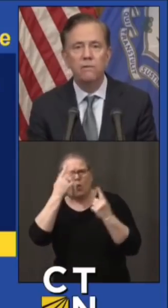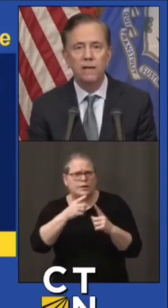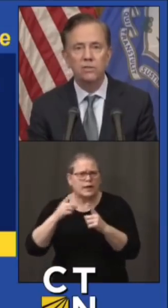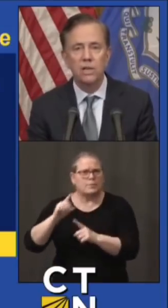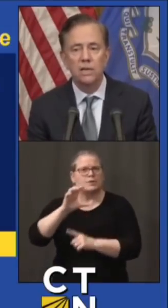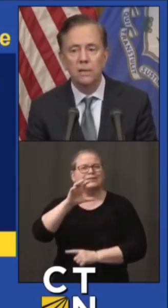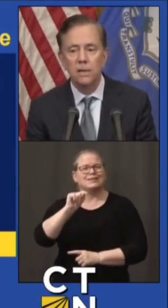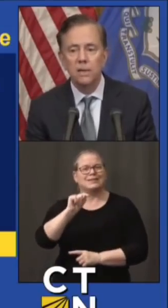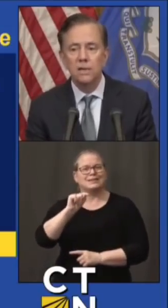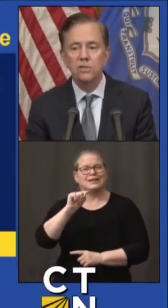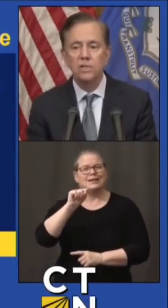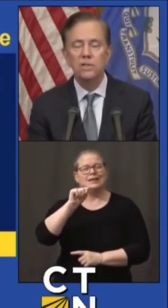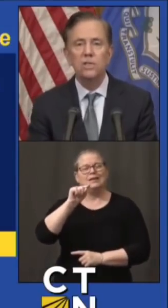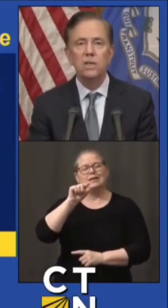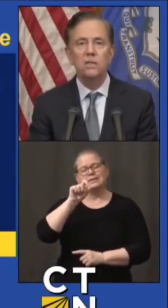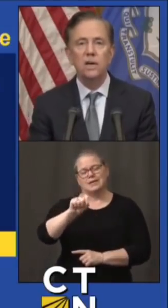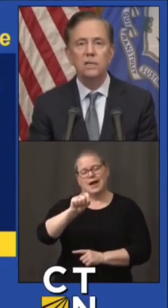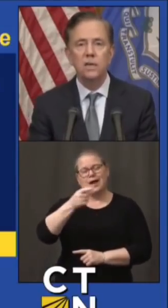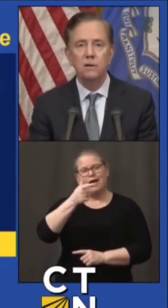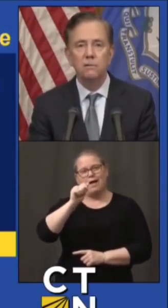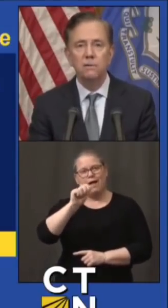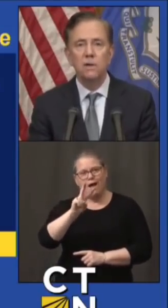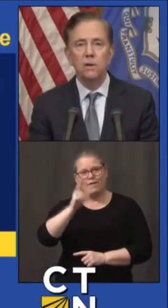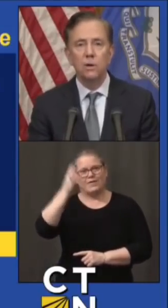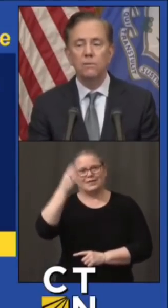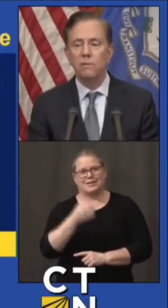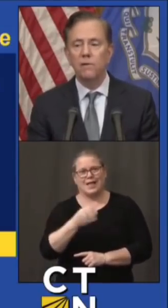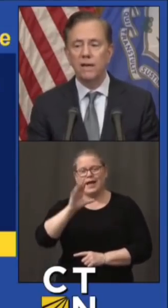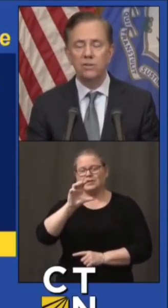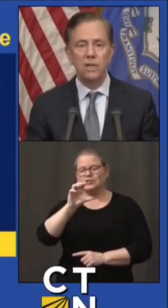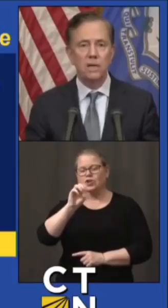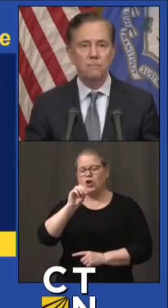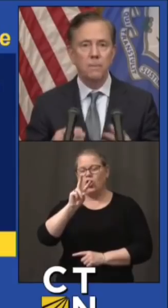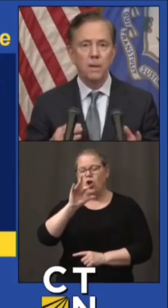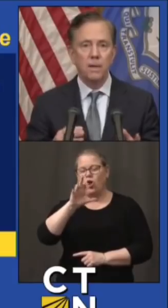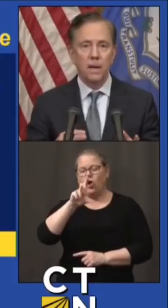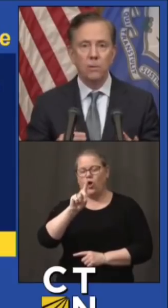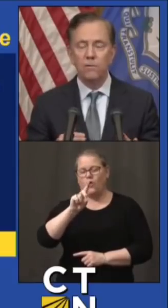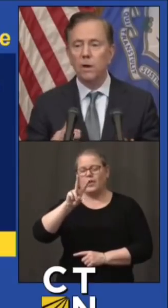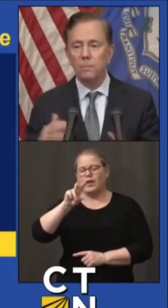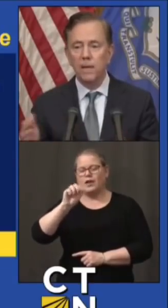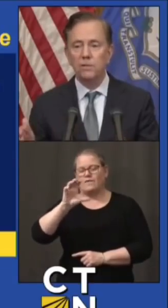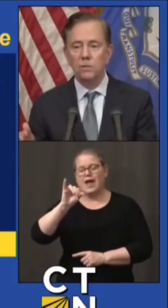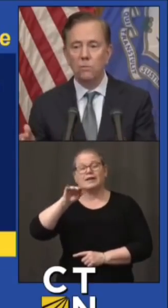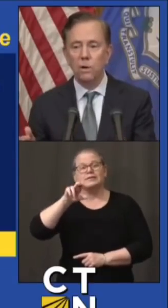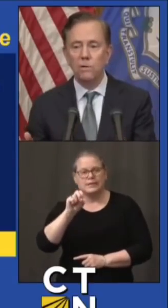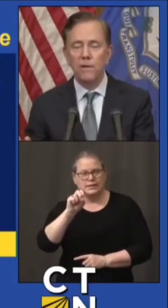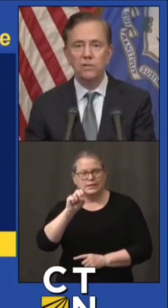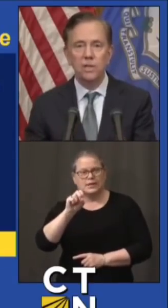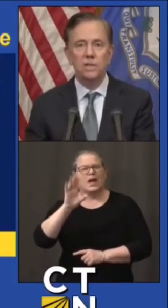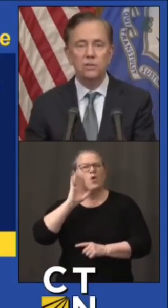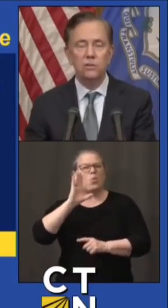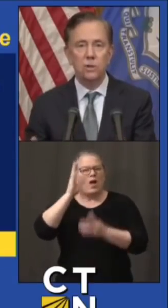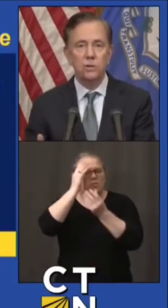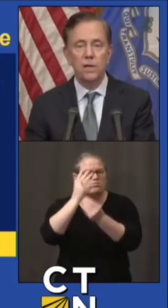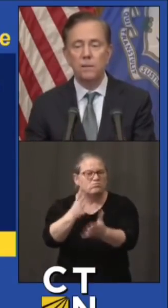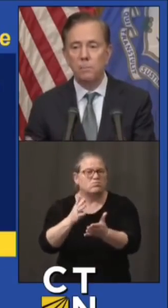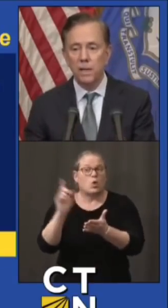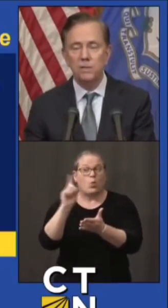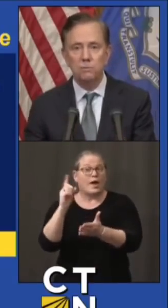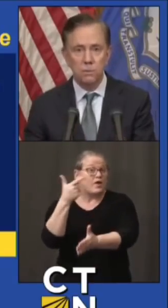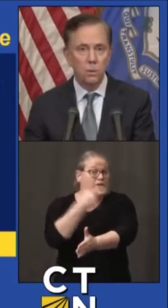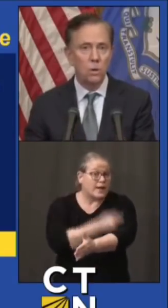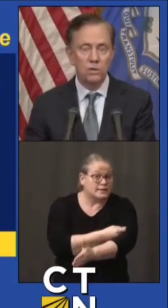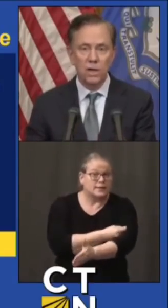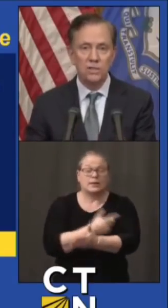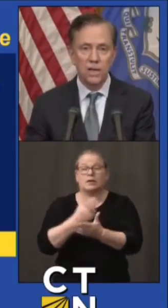ct.gov/COVID vaccine, ct.gov COVID vaccine. That will give you updates on where the vaccinations are taking